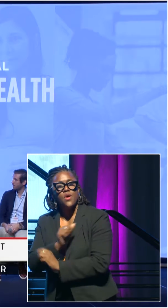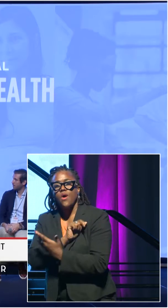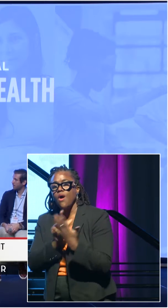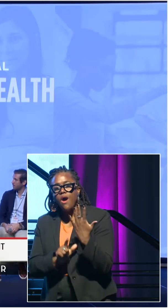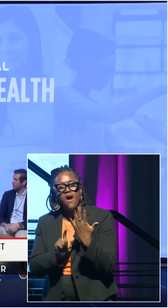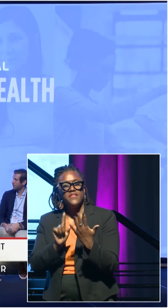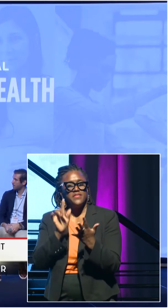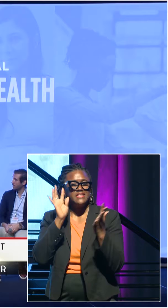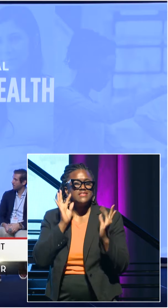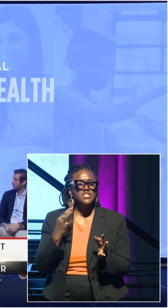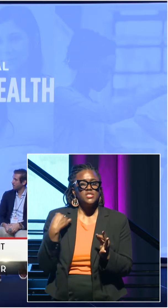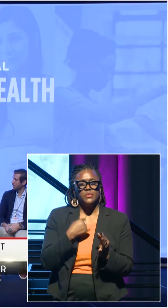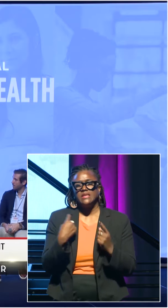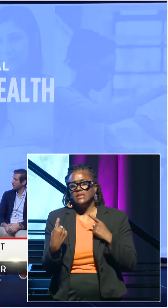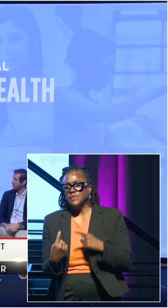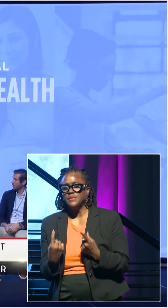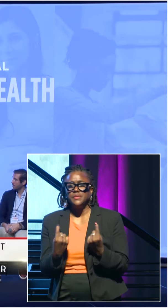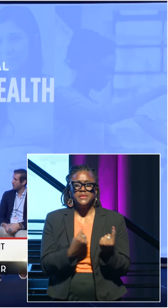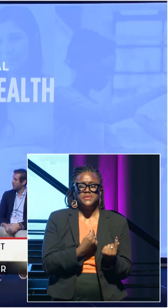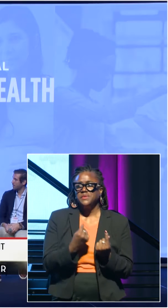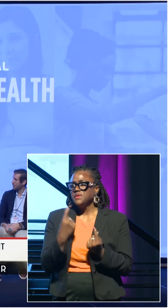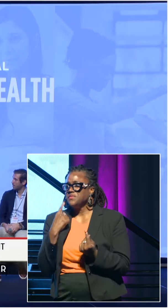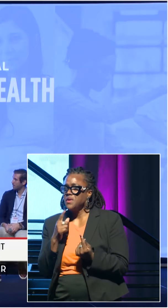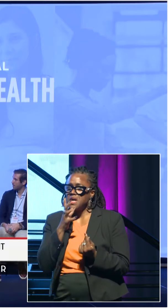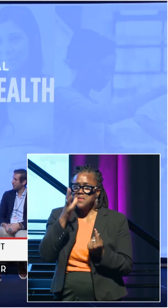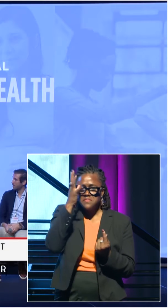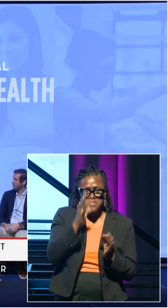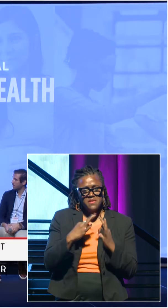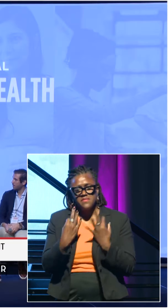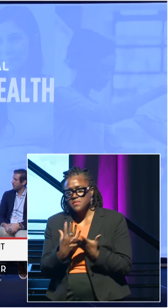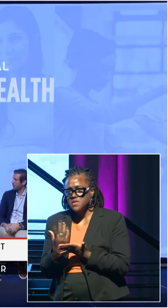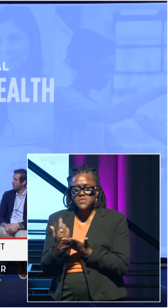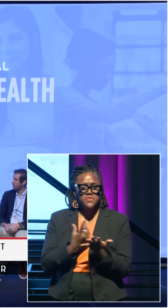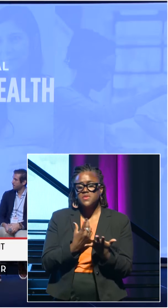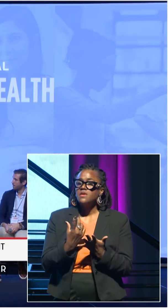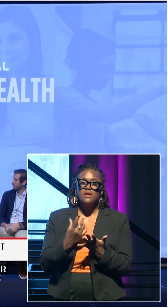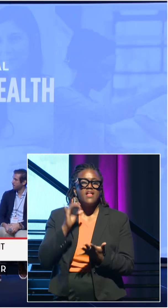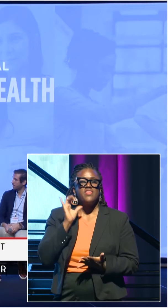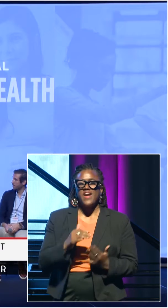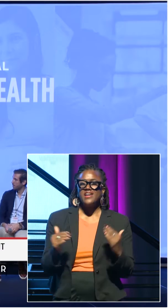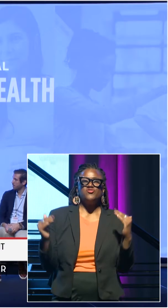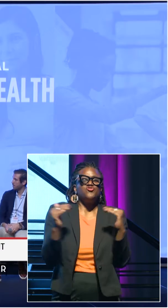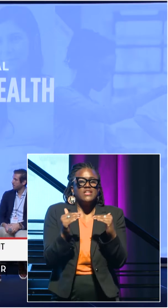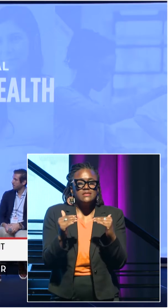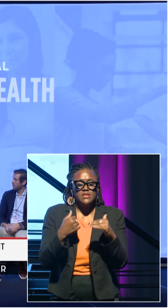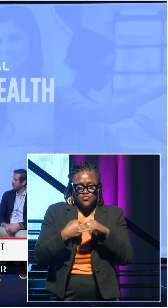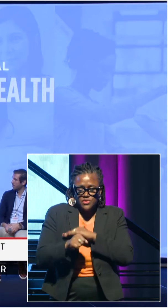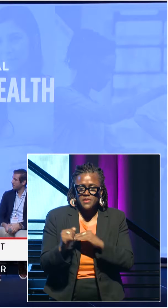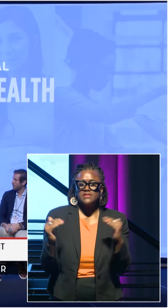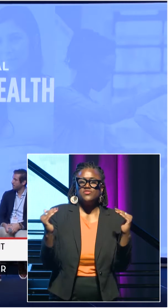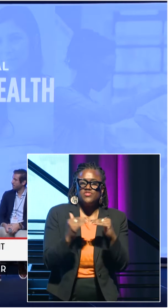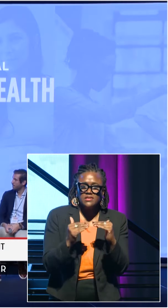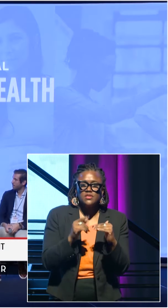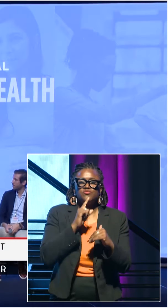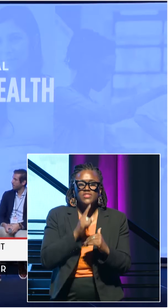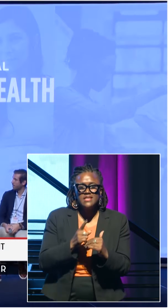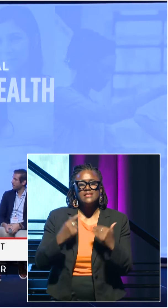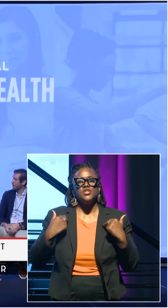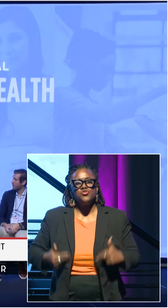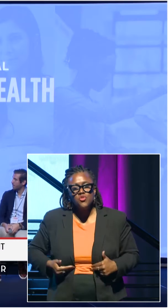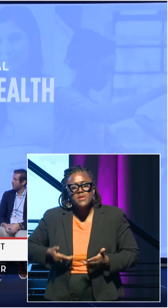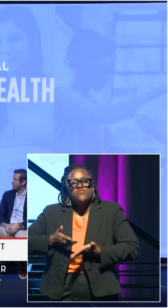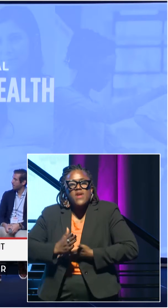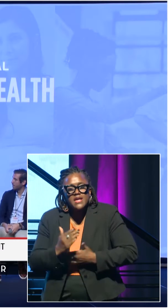we all struggle with as parents to make for ourselves and our families. And reproductive justice, by definition, is the human right to